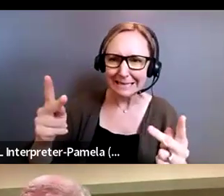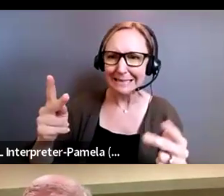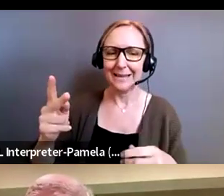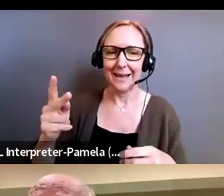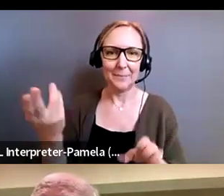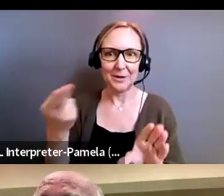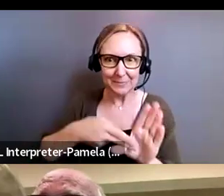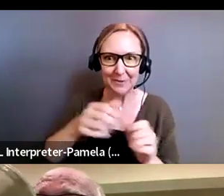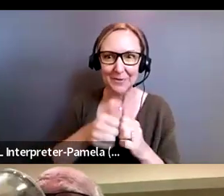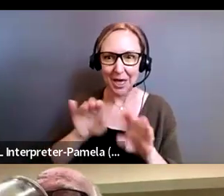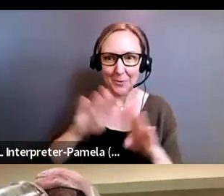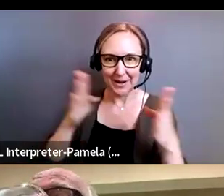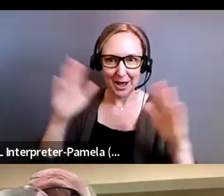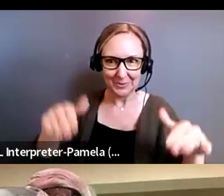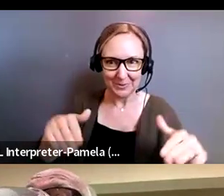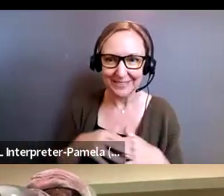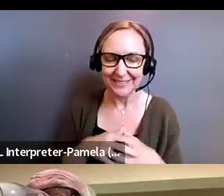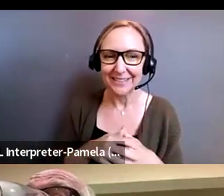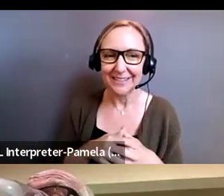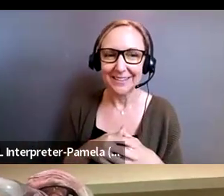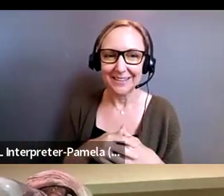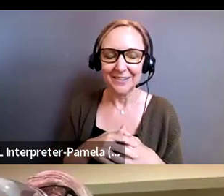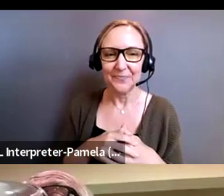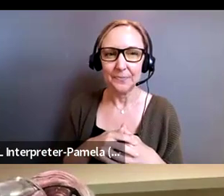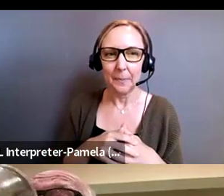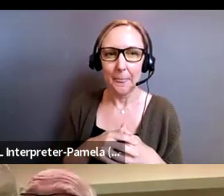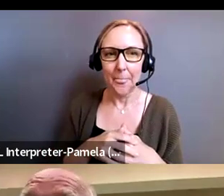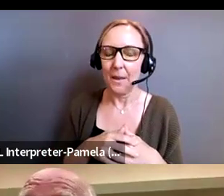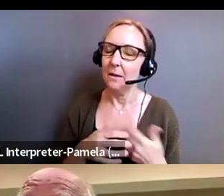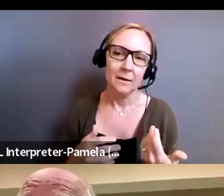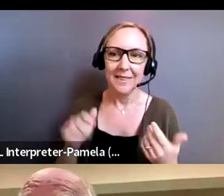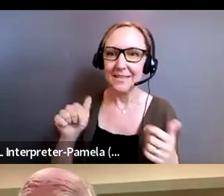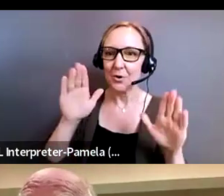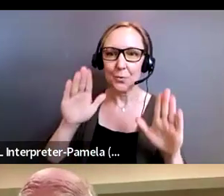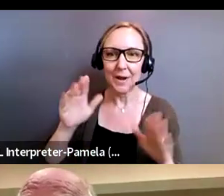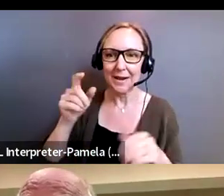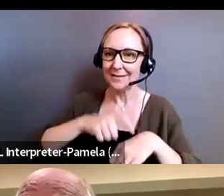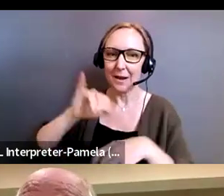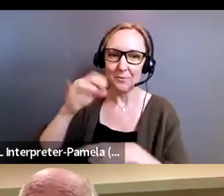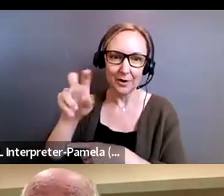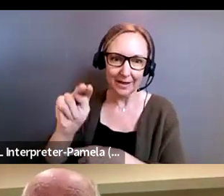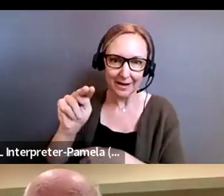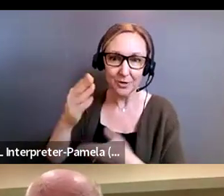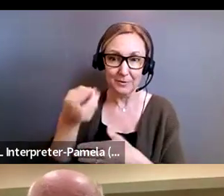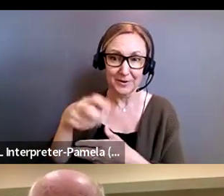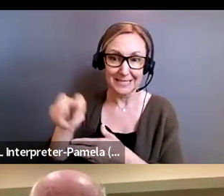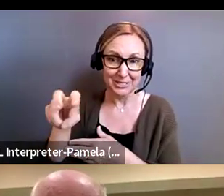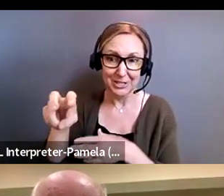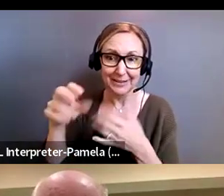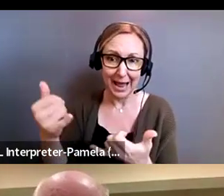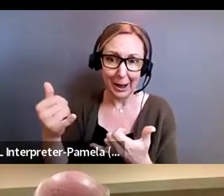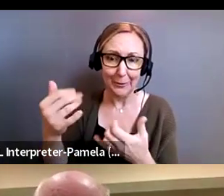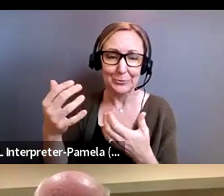in the open house. I think this is a great time, Jordan, for us to maybe transition